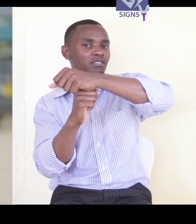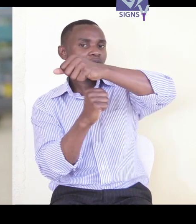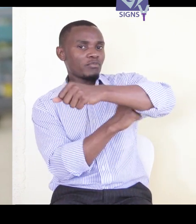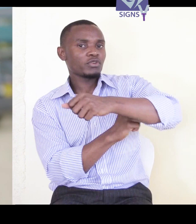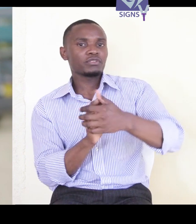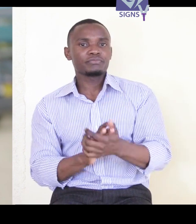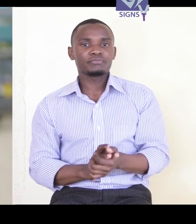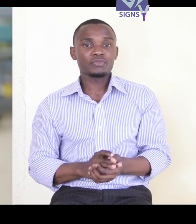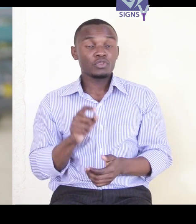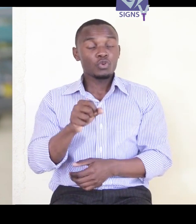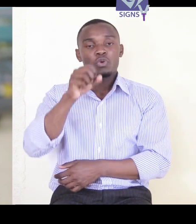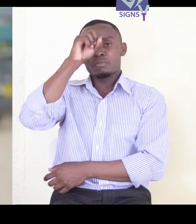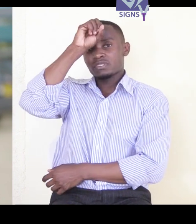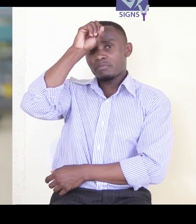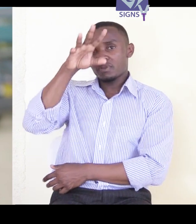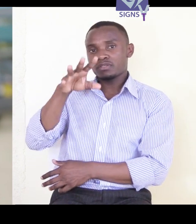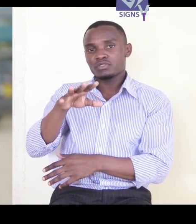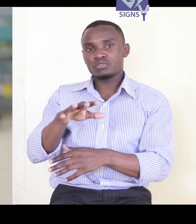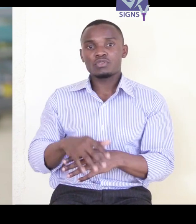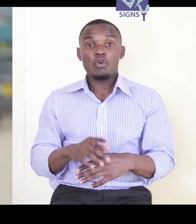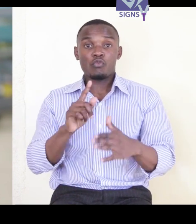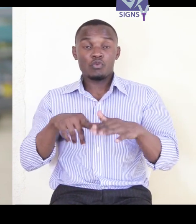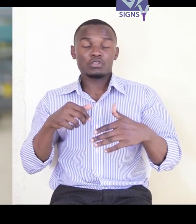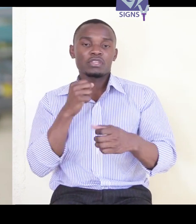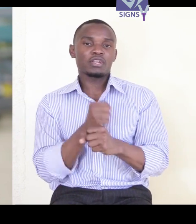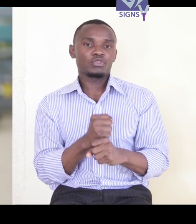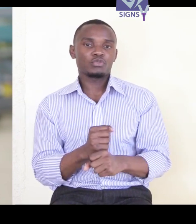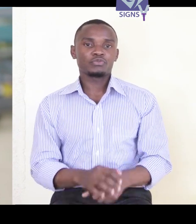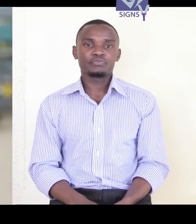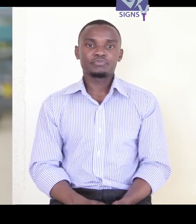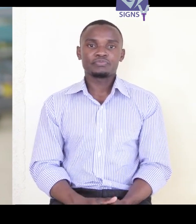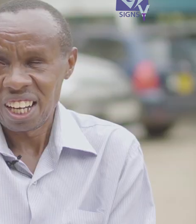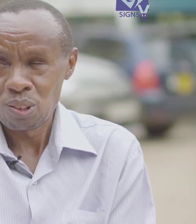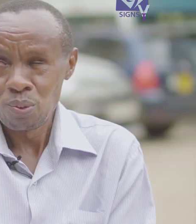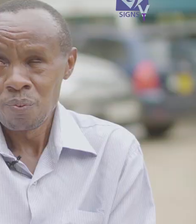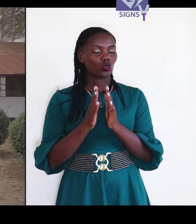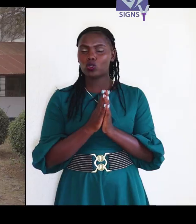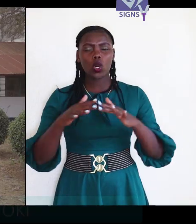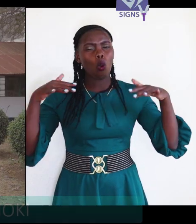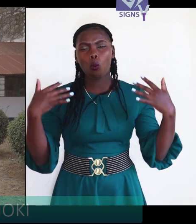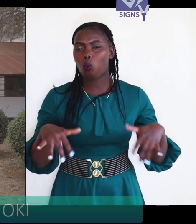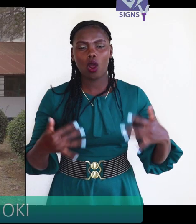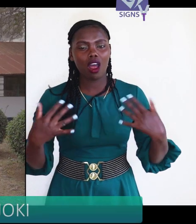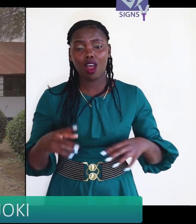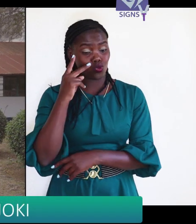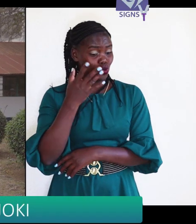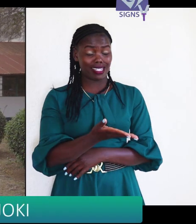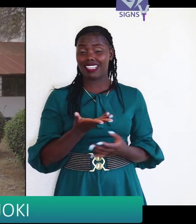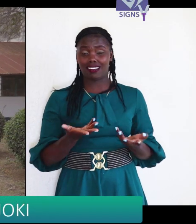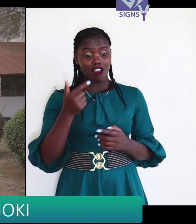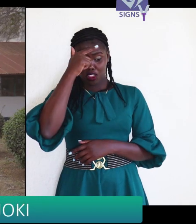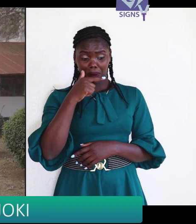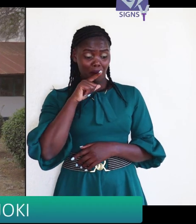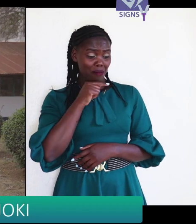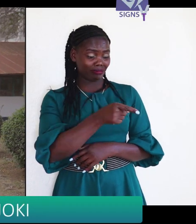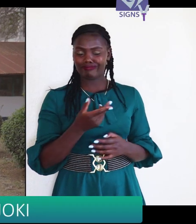them to school and give them the necessary support. And you'll be surprised by what they can do. That was an interesting